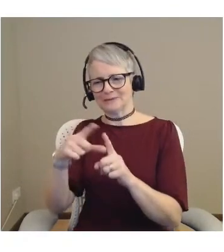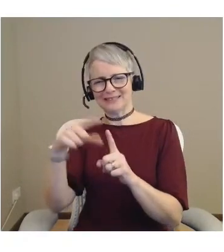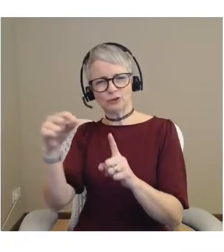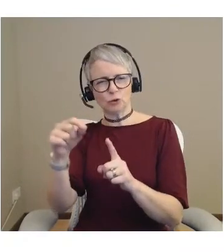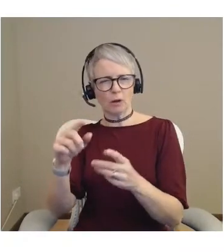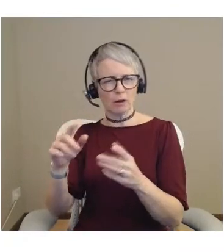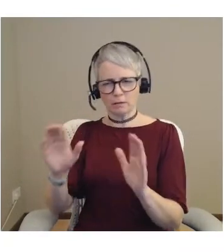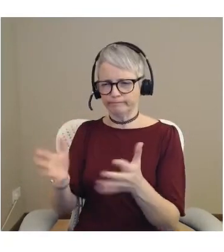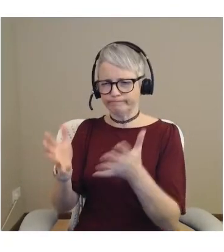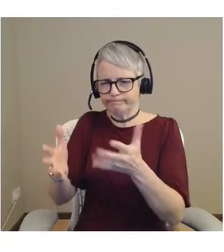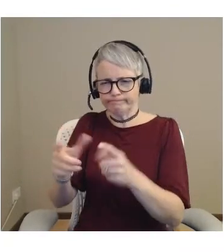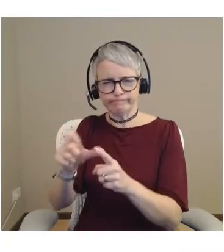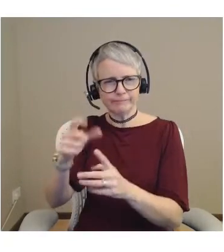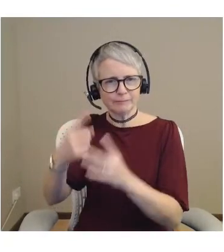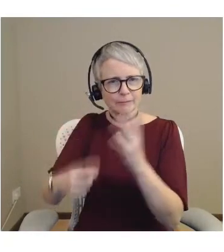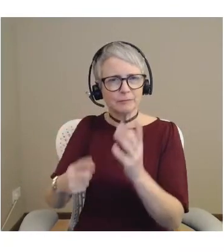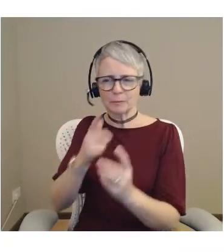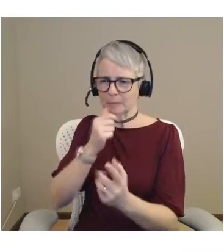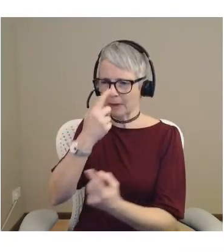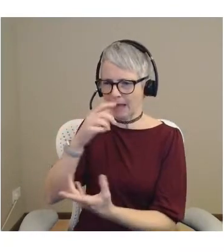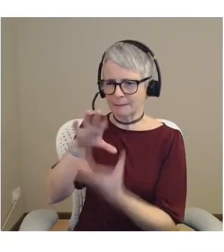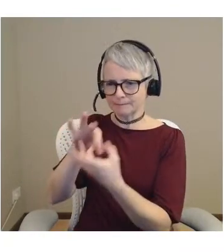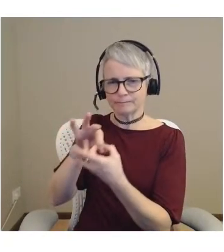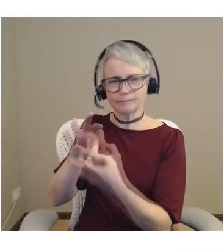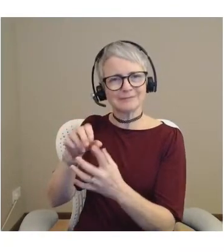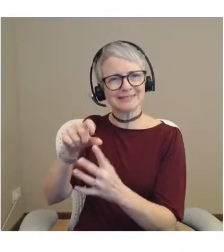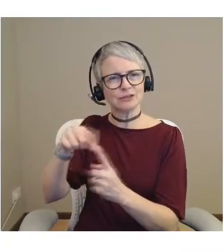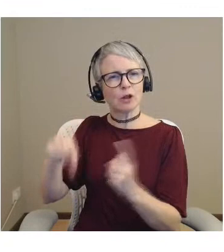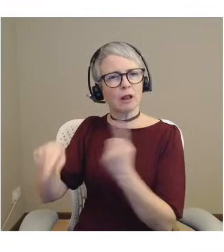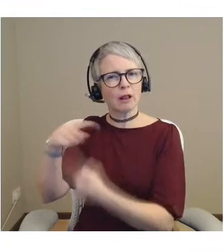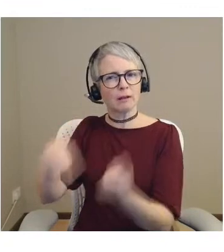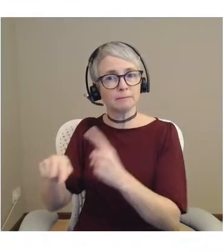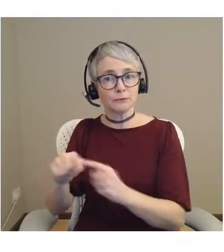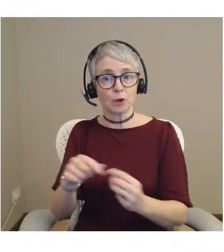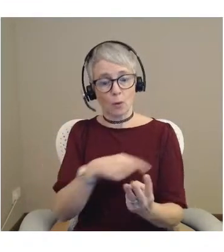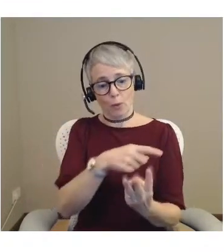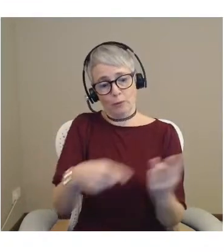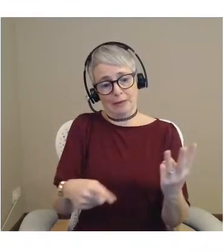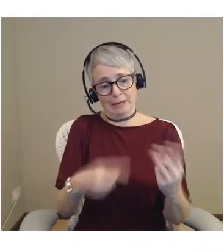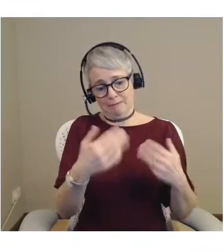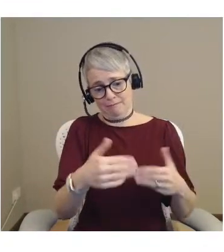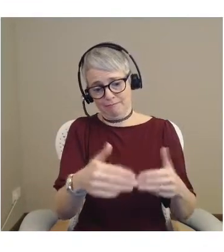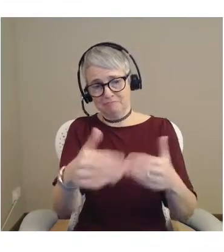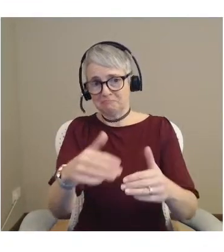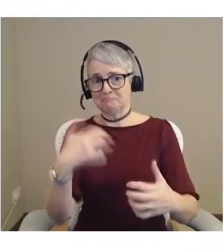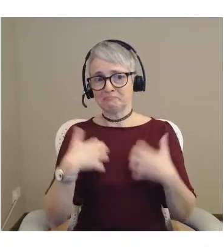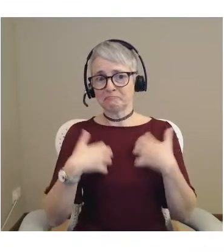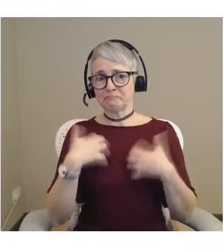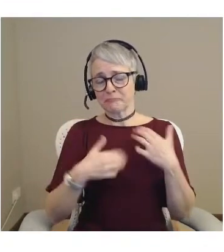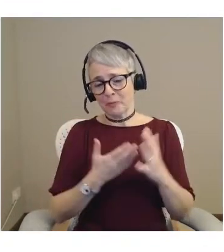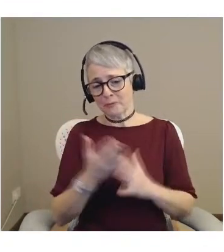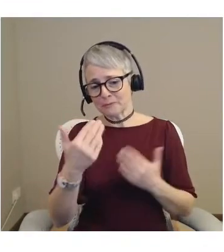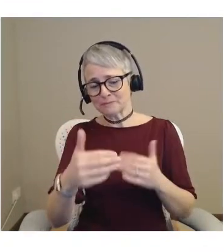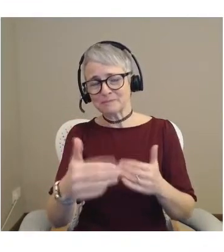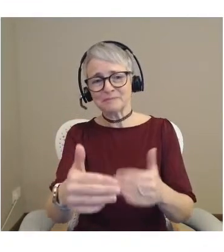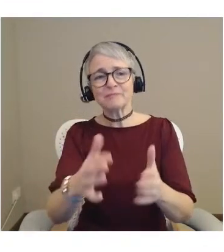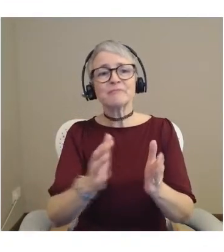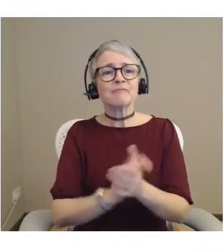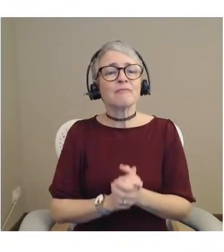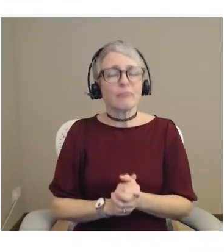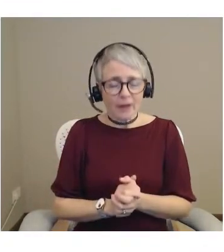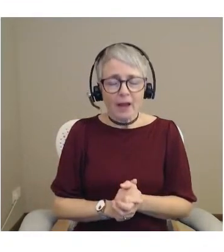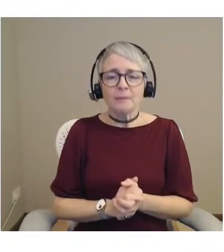really great sessions, and we're really looking forward to going through those with you. I'm going to also just say